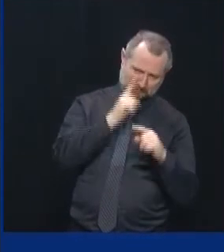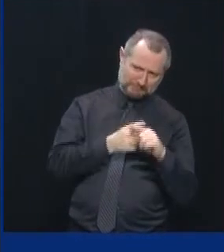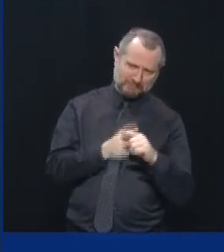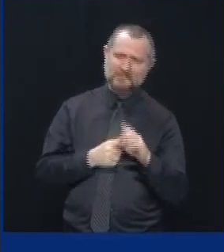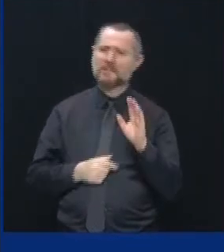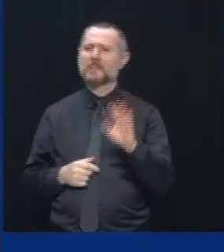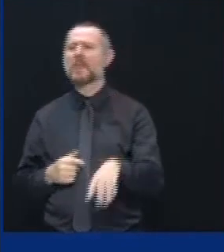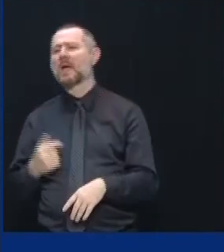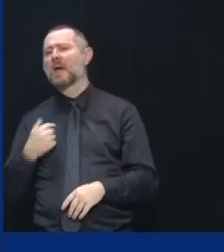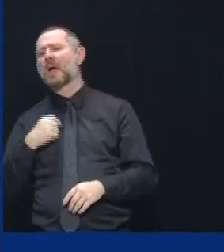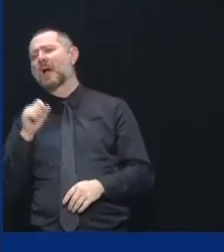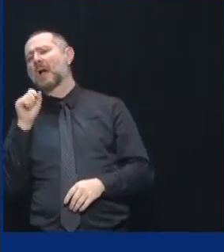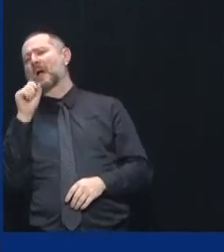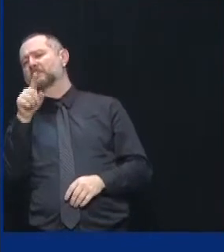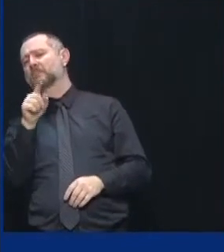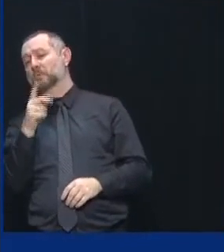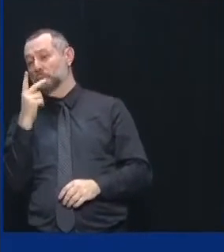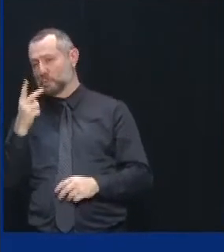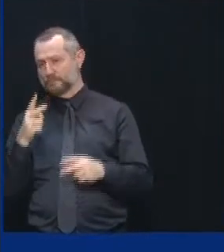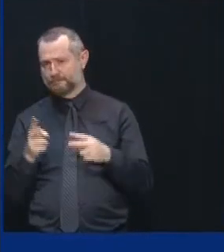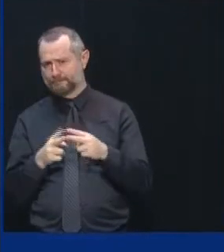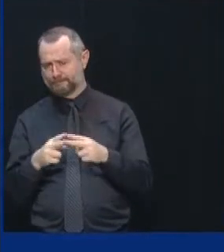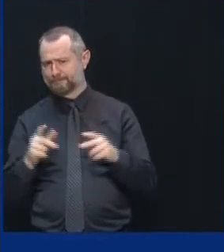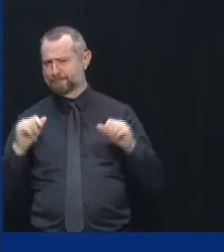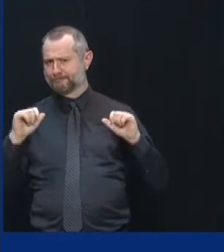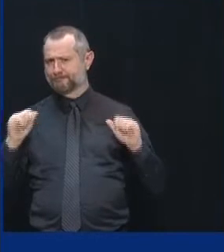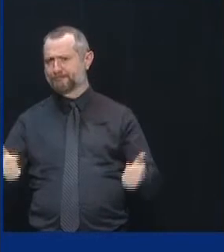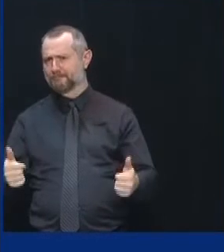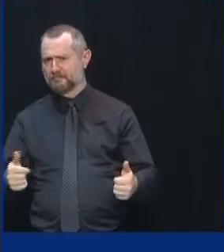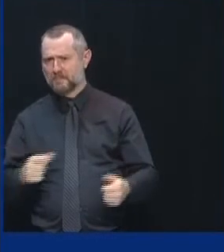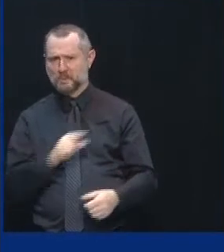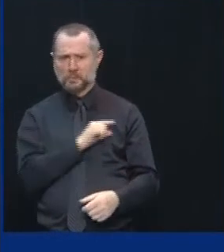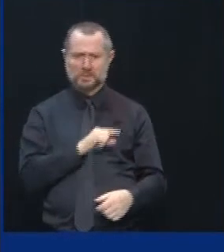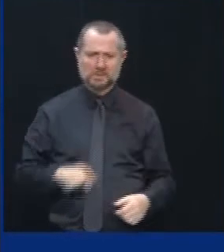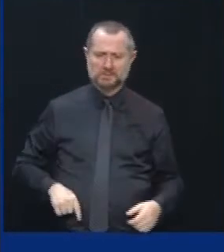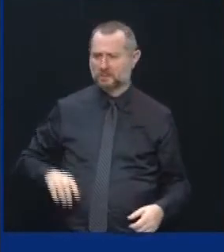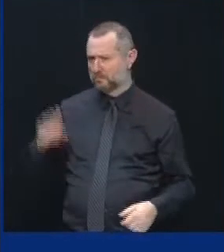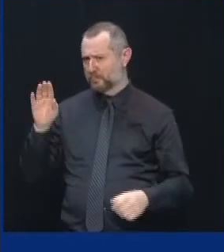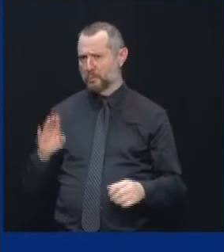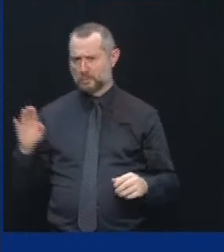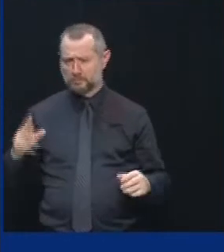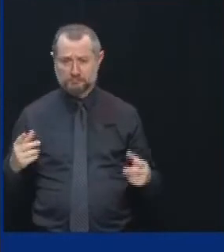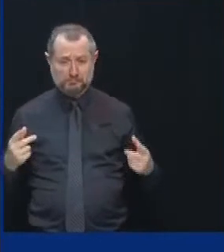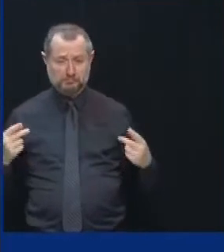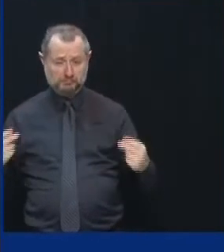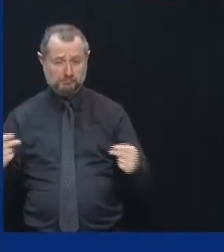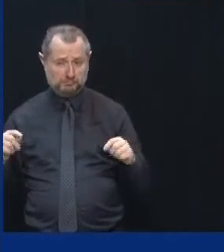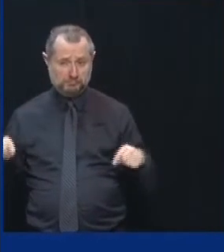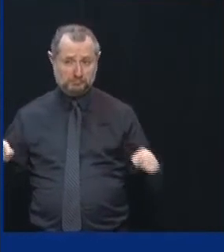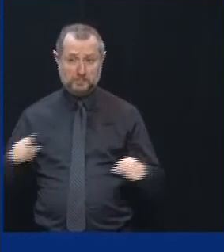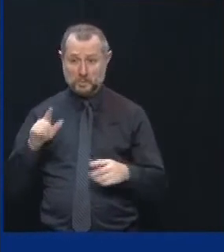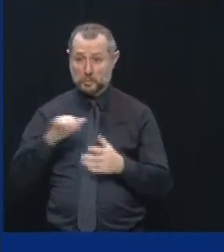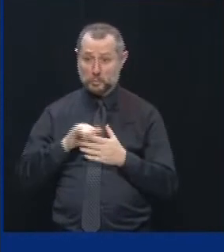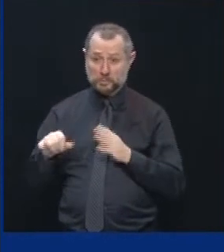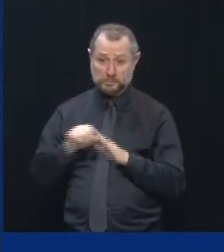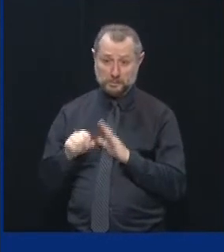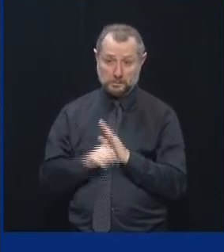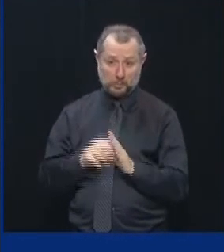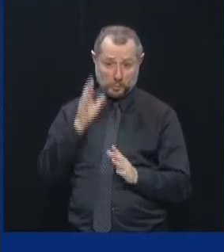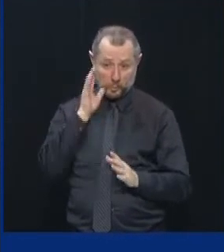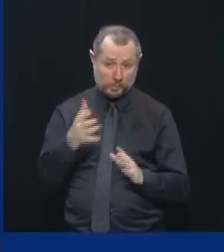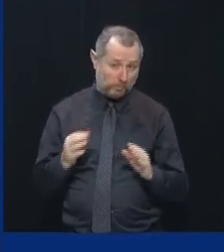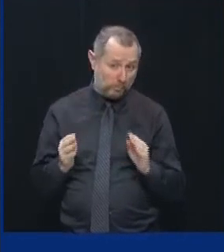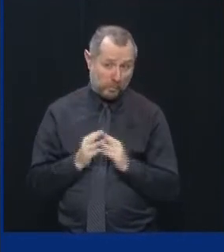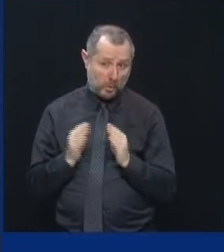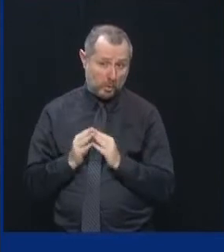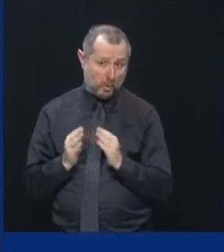For the two new mass vaccination sites that are opening up, is the state going to do anything further to make sure that the Black